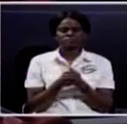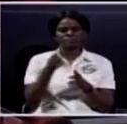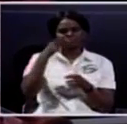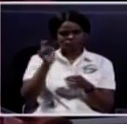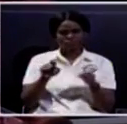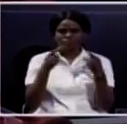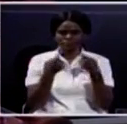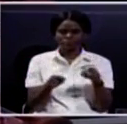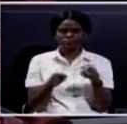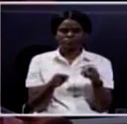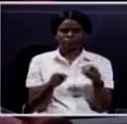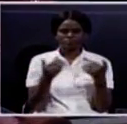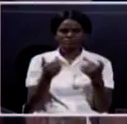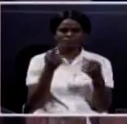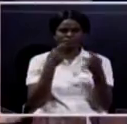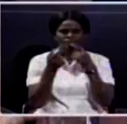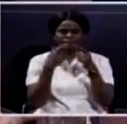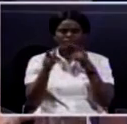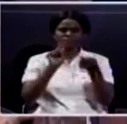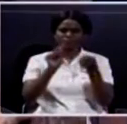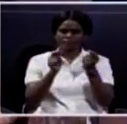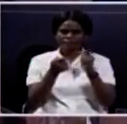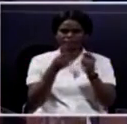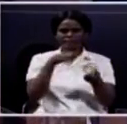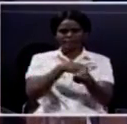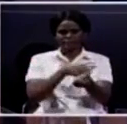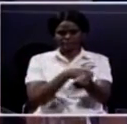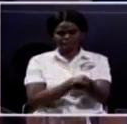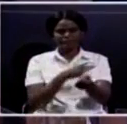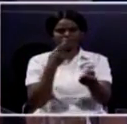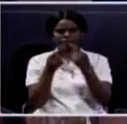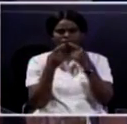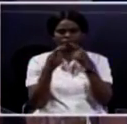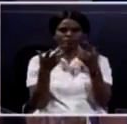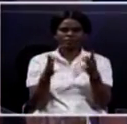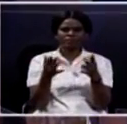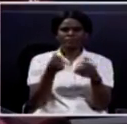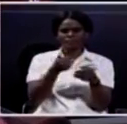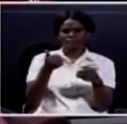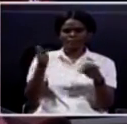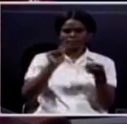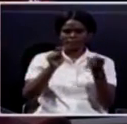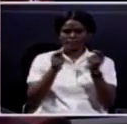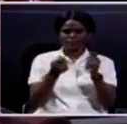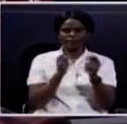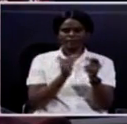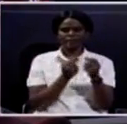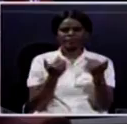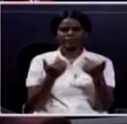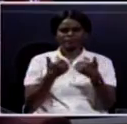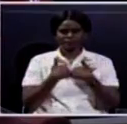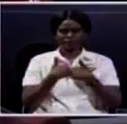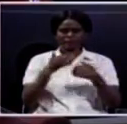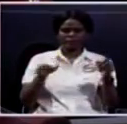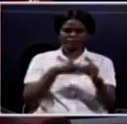prevail. Let's look at other reforms that you've done. I know you've touched examinations. Other reforms, we have now what we are referring